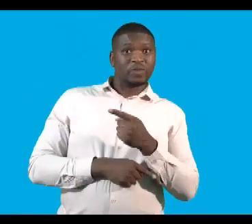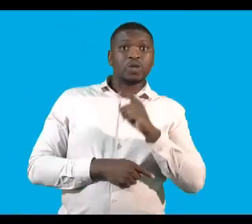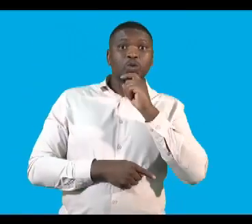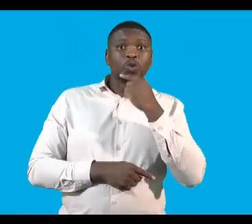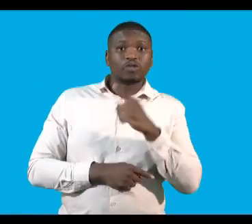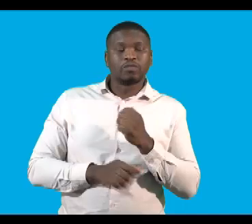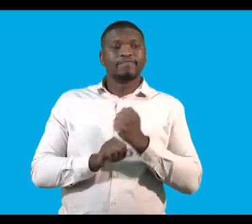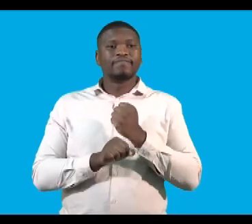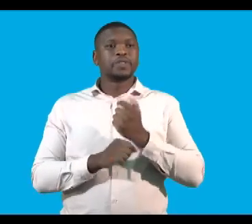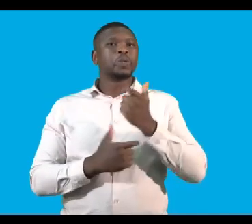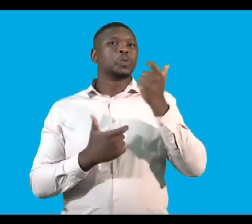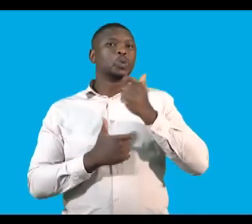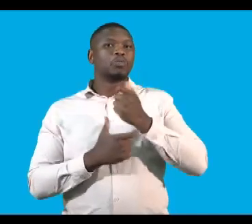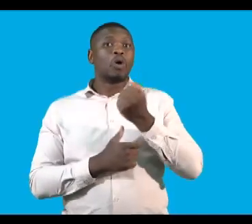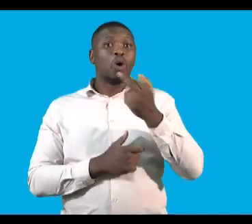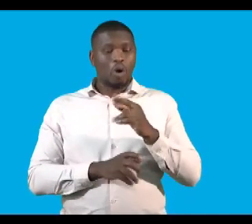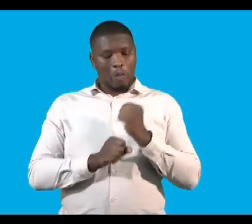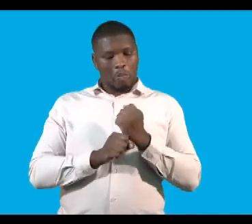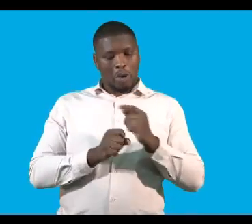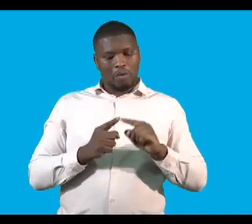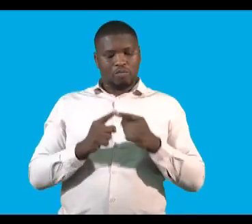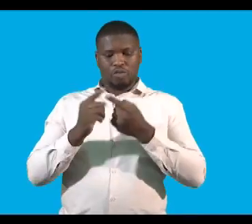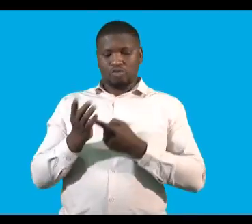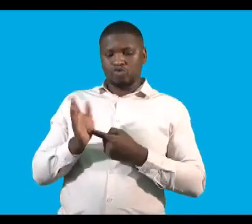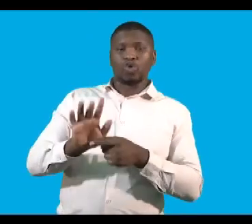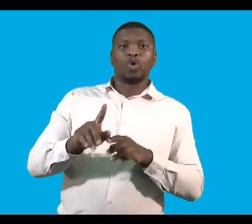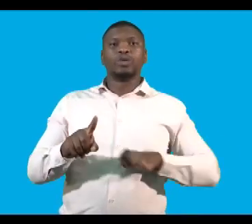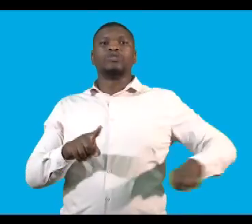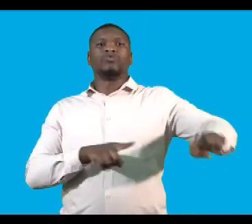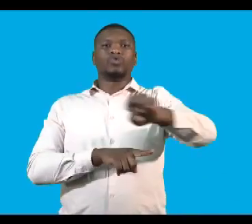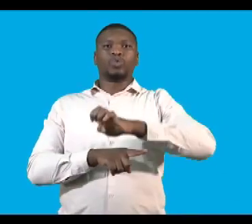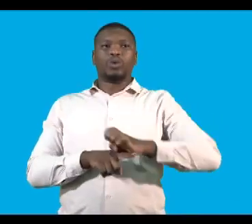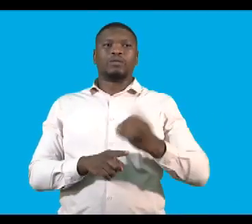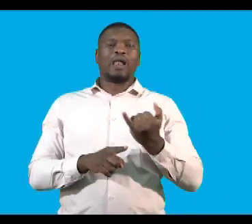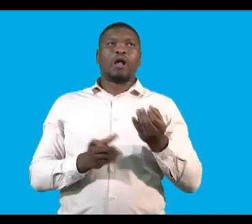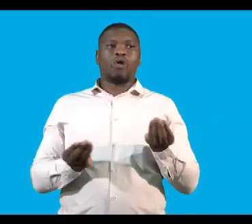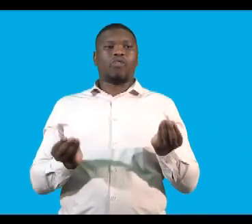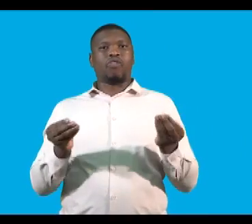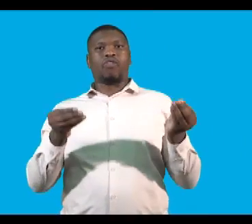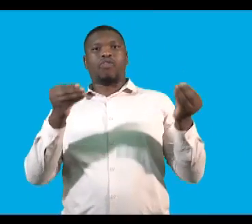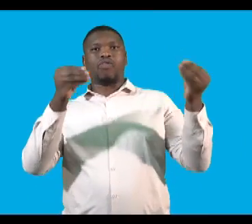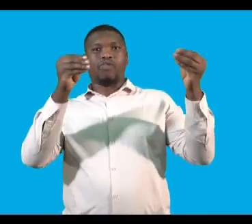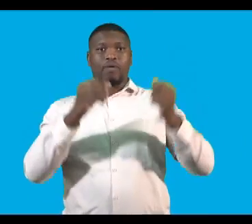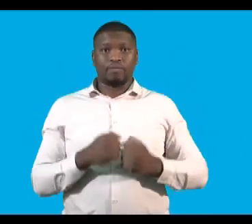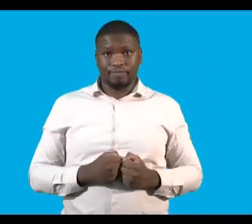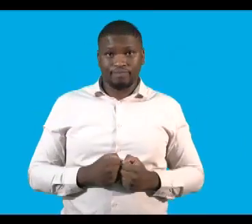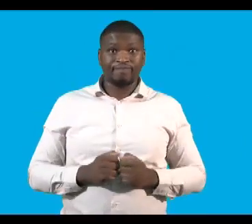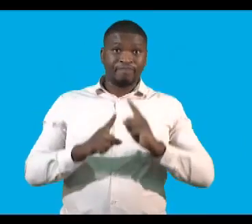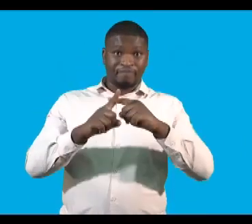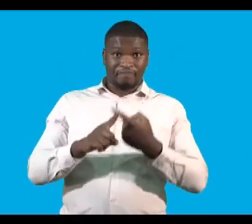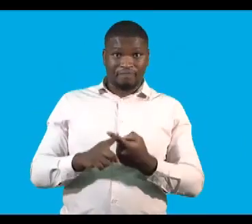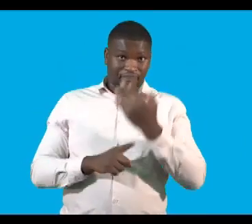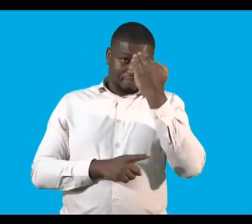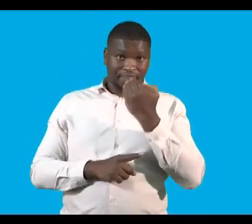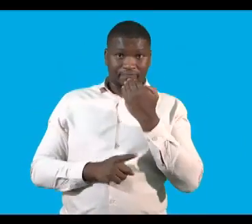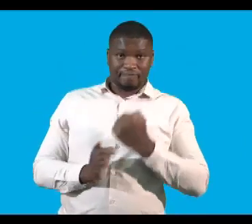is used to create humor or to make a point by presenting situations as more extreme than they really are. If